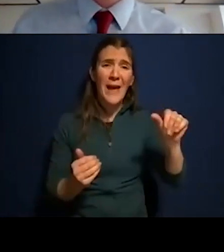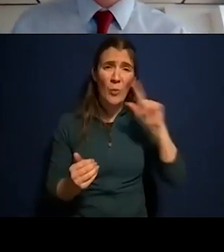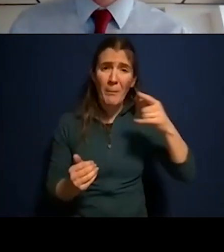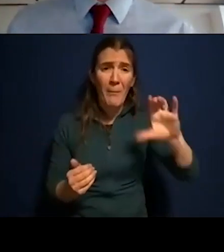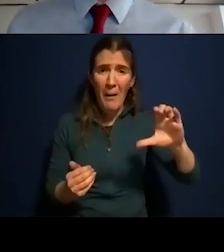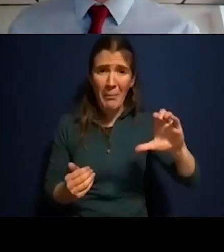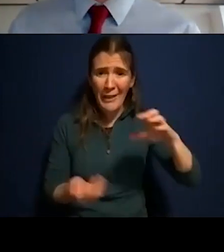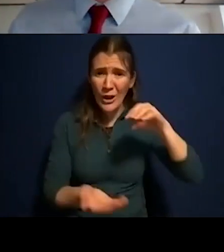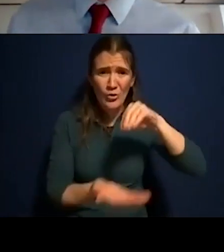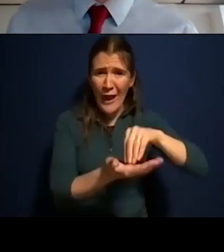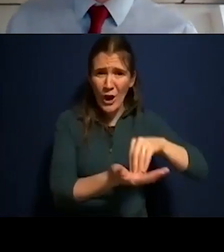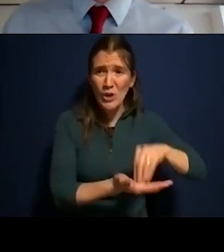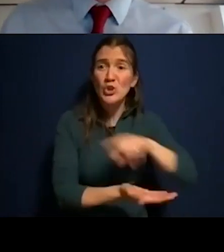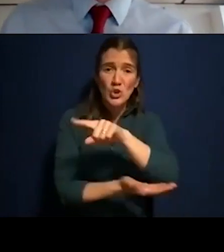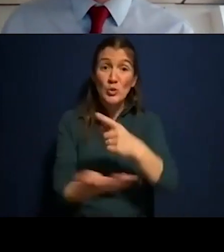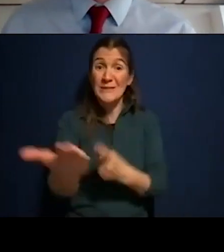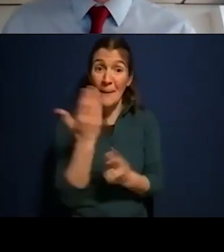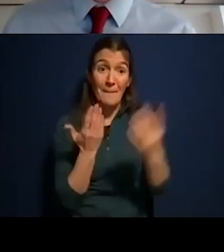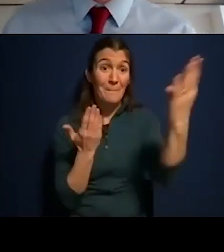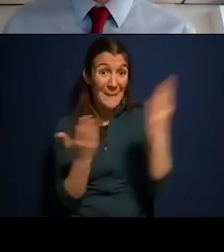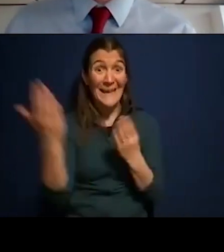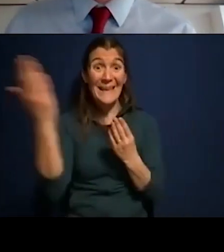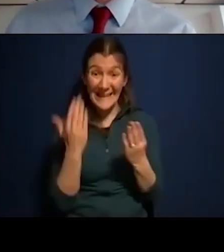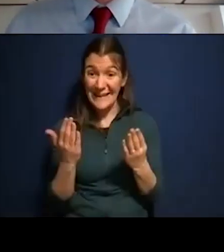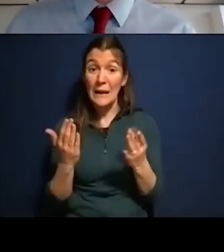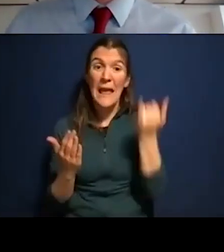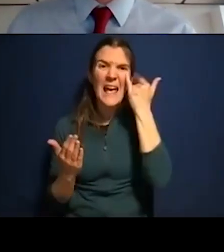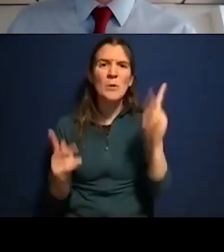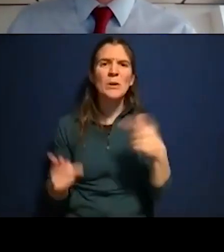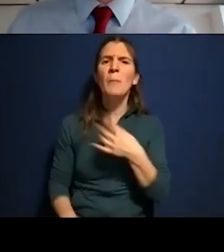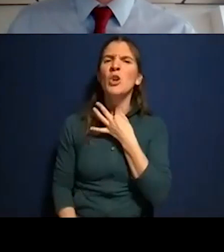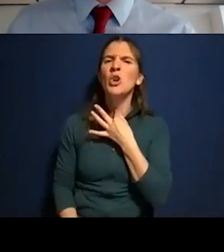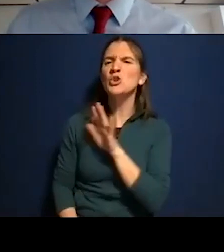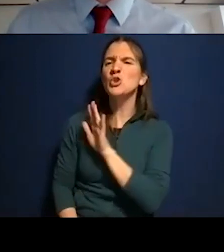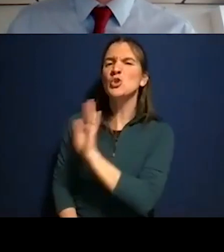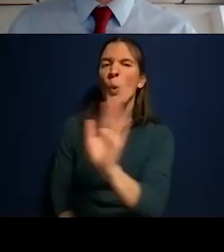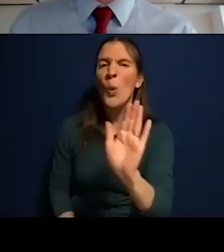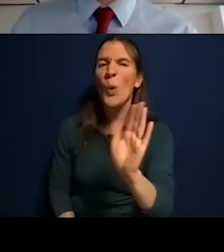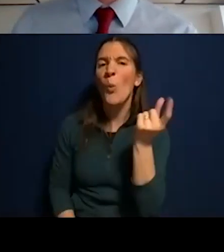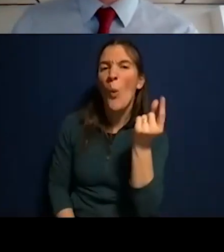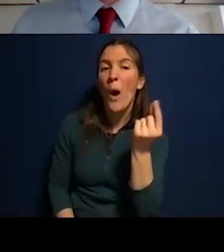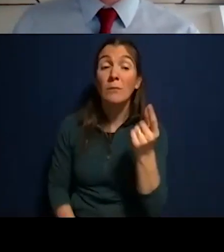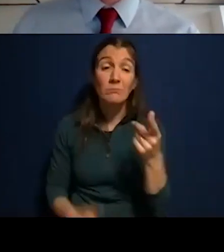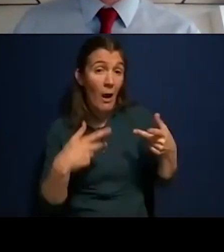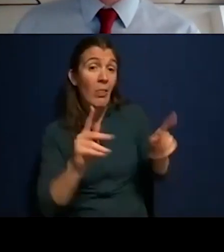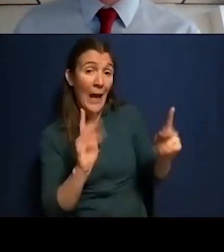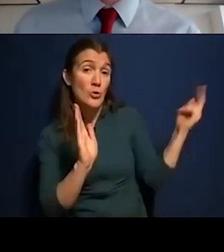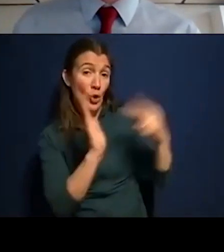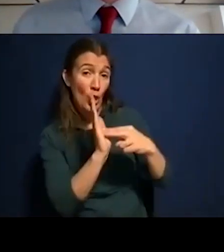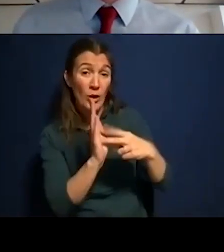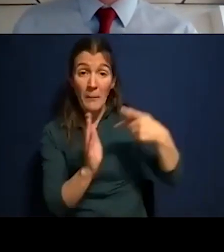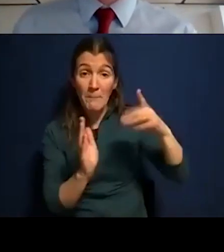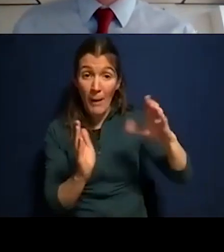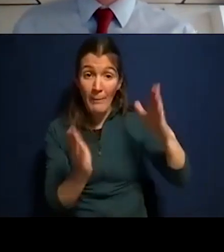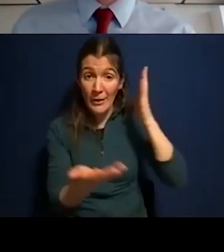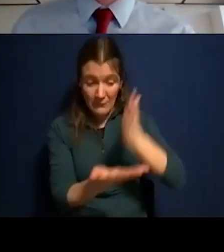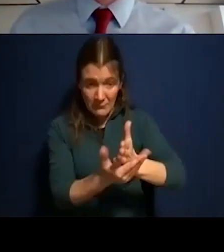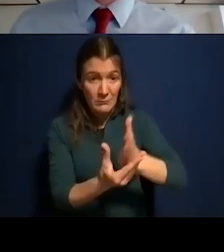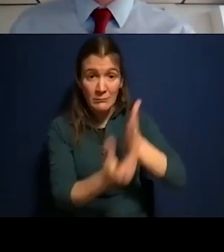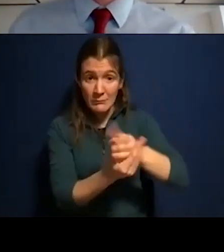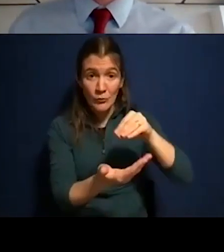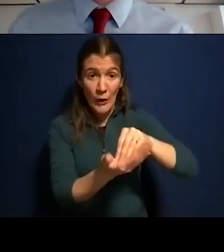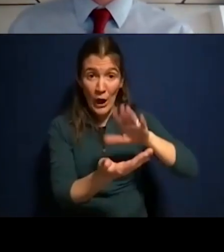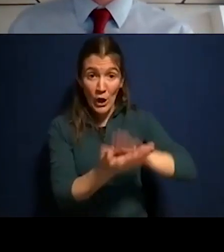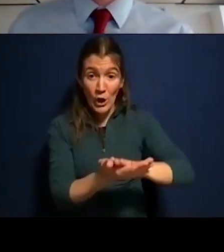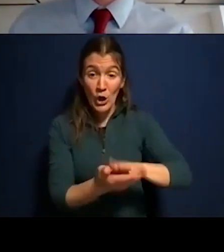records, these logs that you submit. So, you know, if somebody wants to dig deeper into the weeds, they'd be allowed to. But what we will be reporting out to